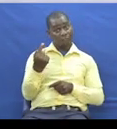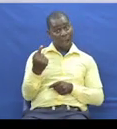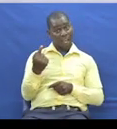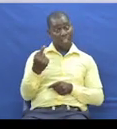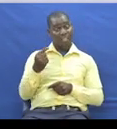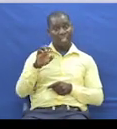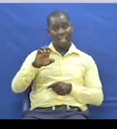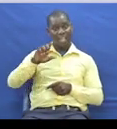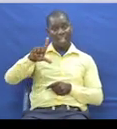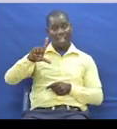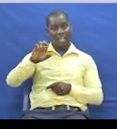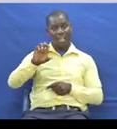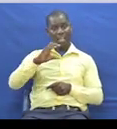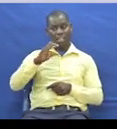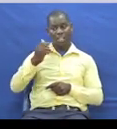electron.